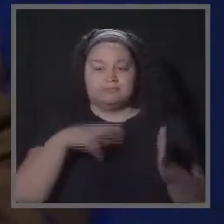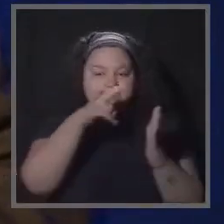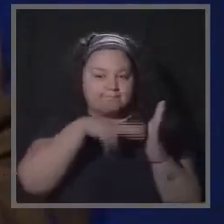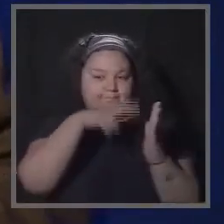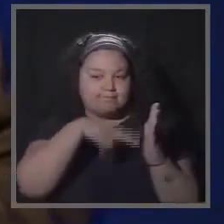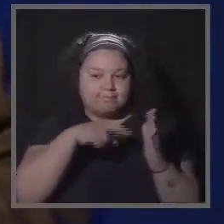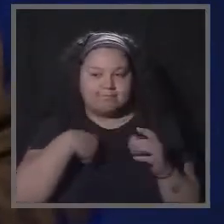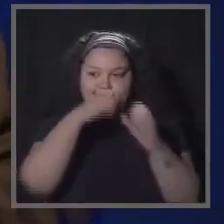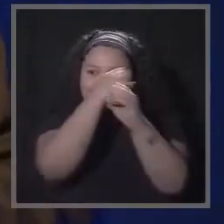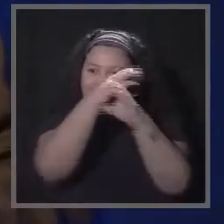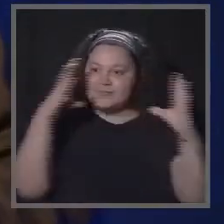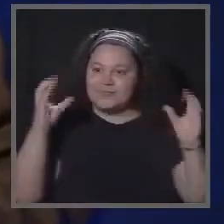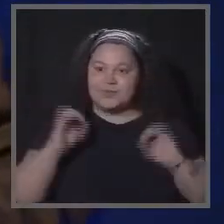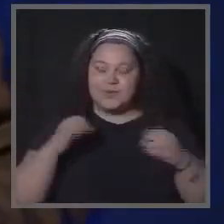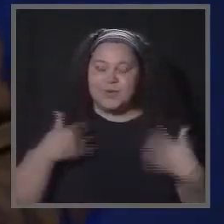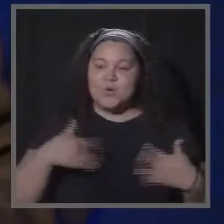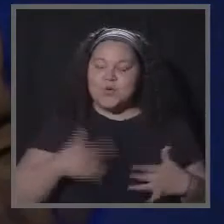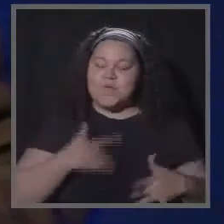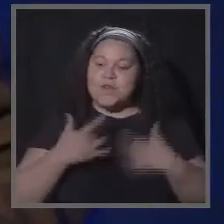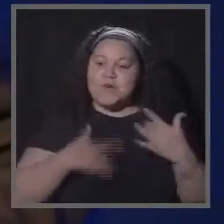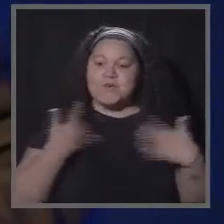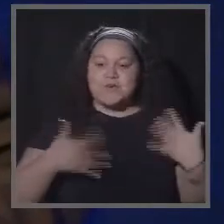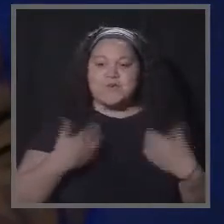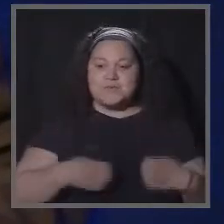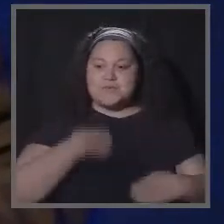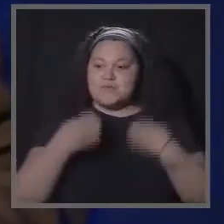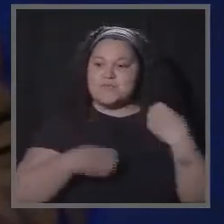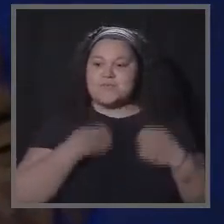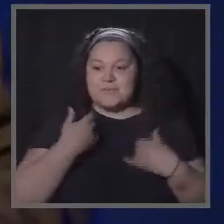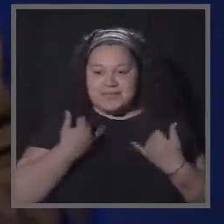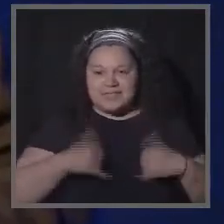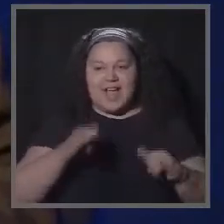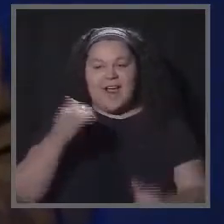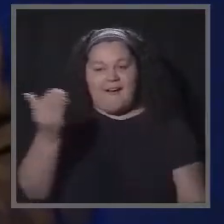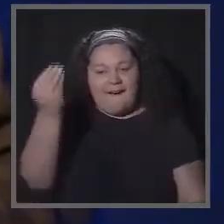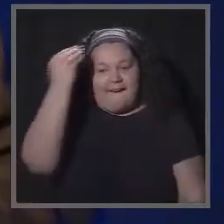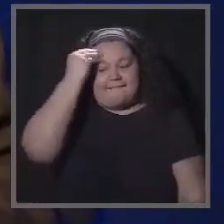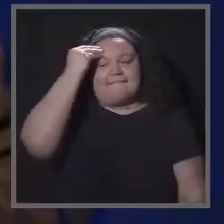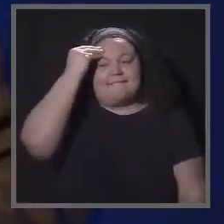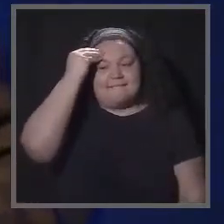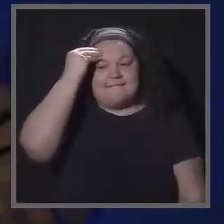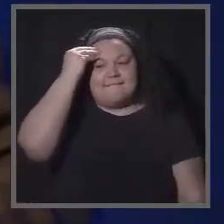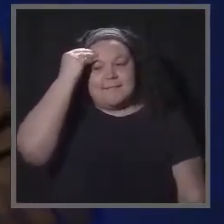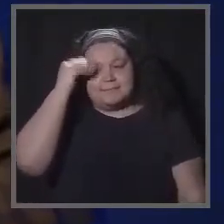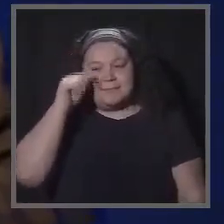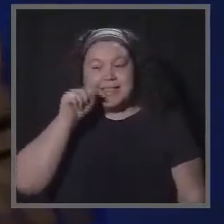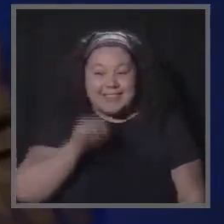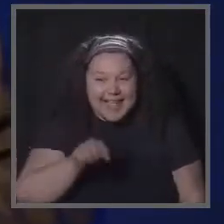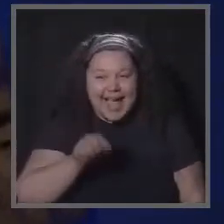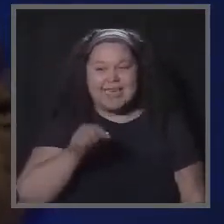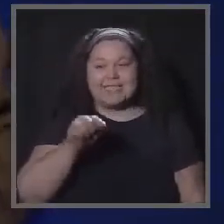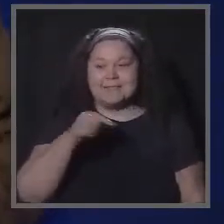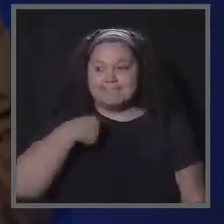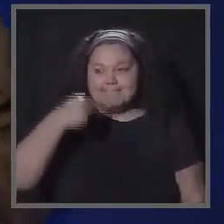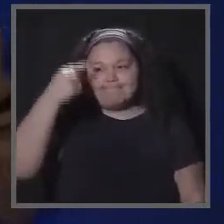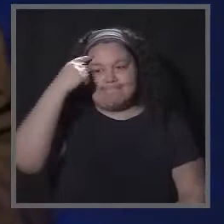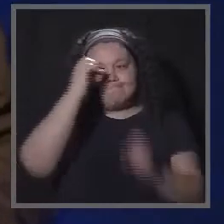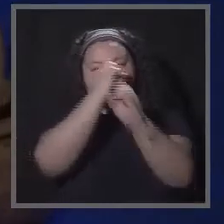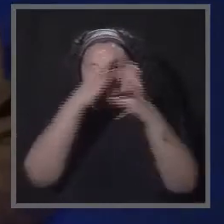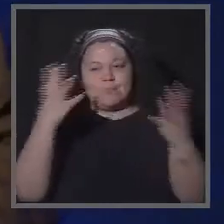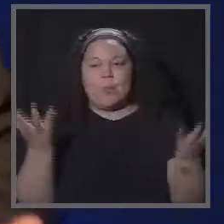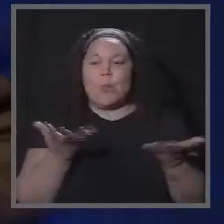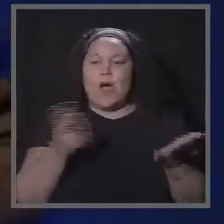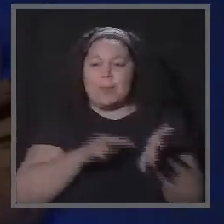profoundly by this book. And then I thought, okay, this might be where it starts, no? The social impact of culture. It starts with